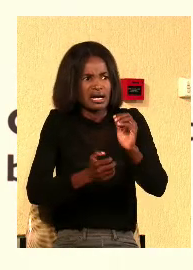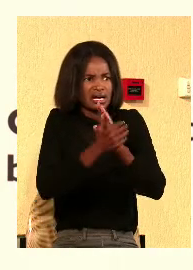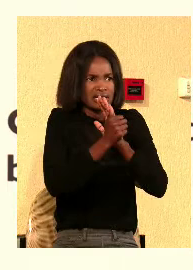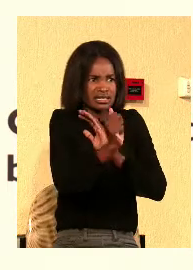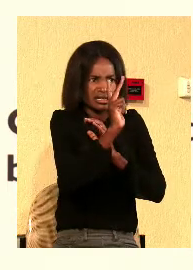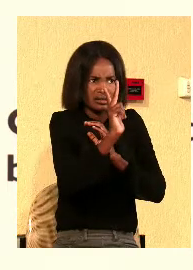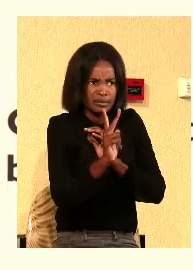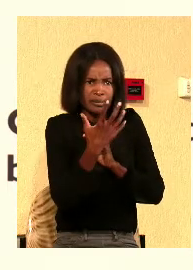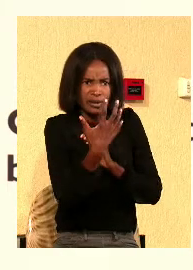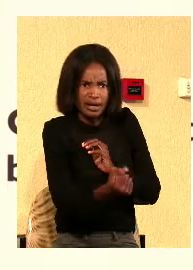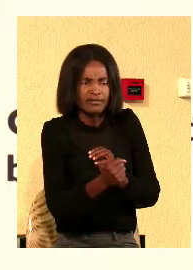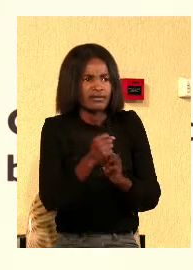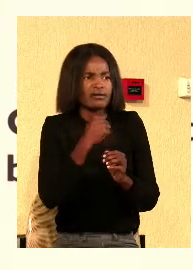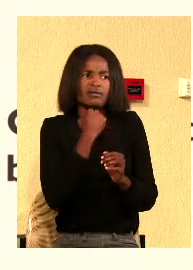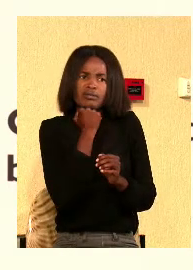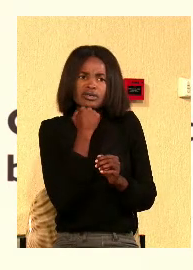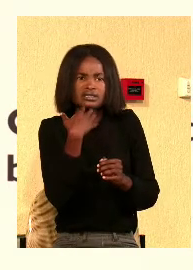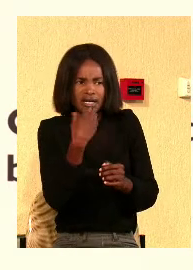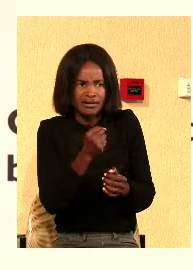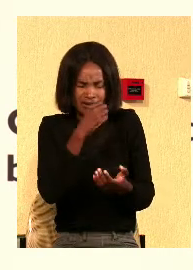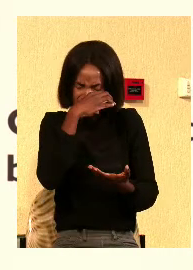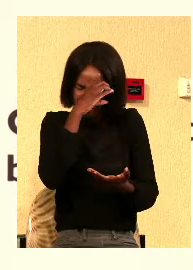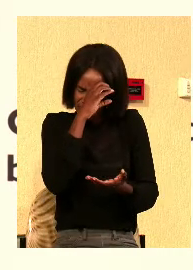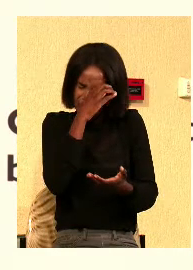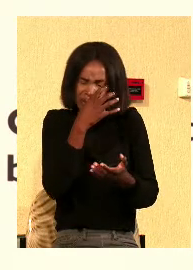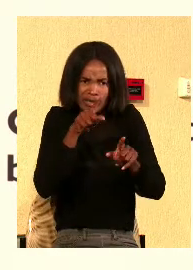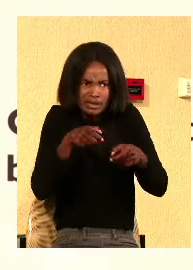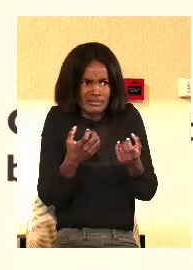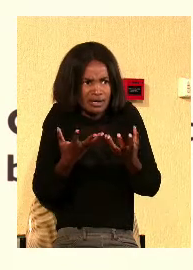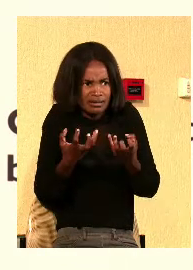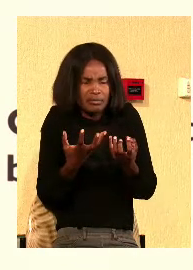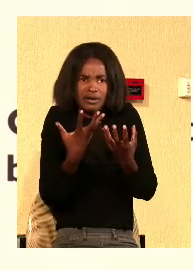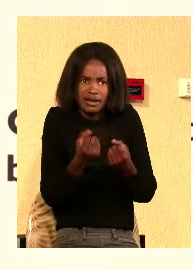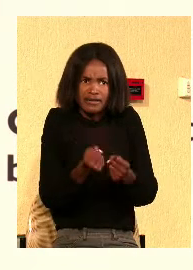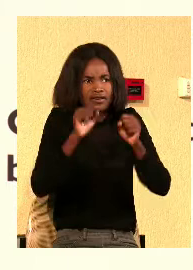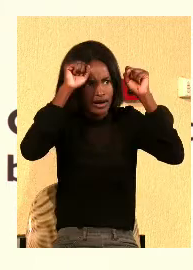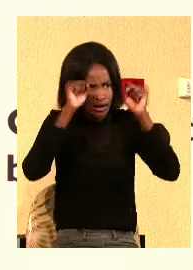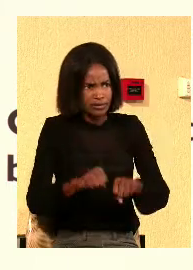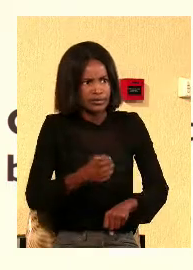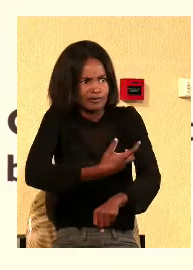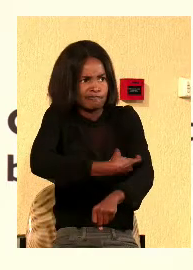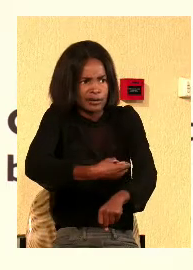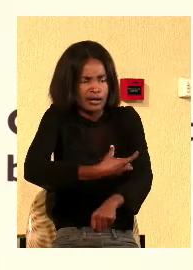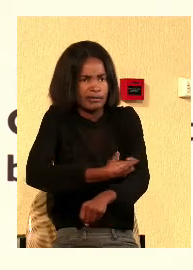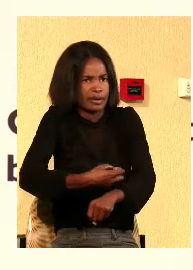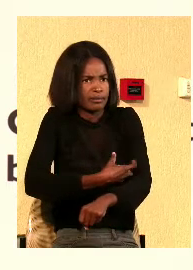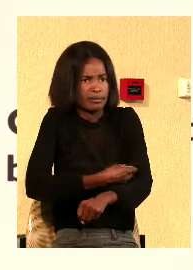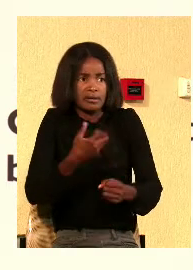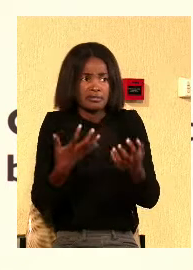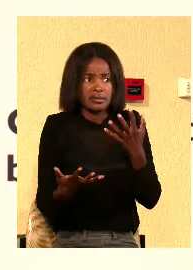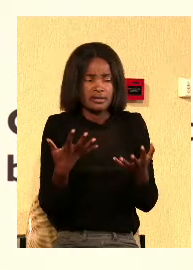of today, we have a capacity of being able to test